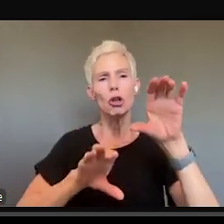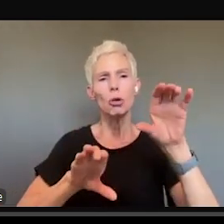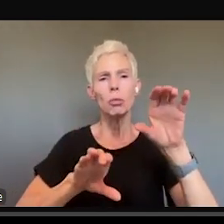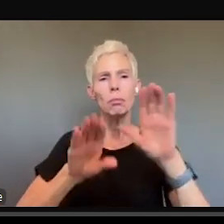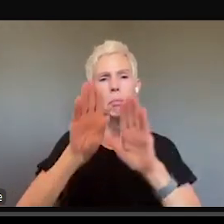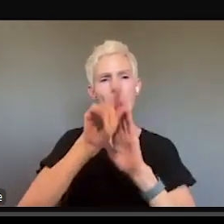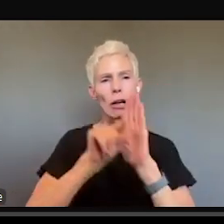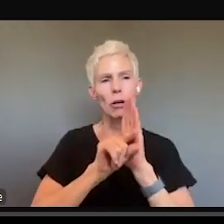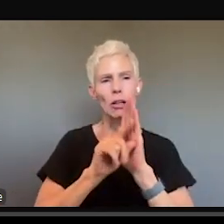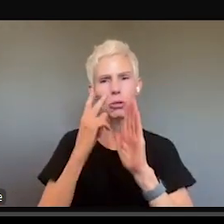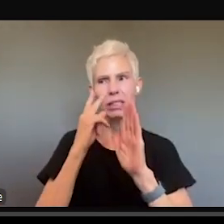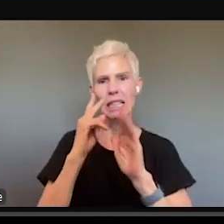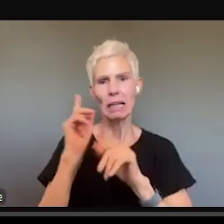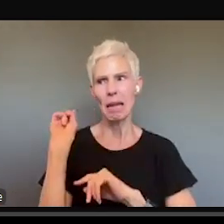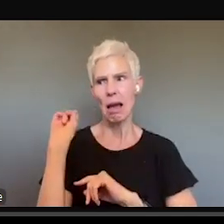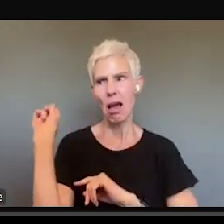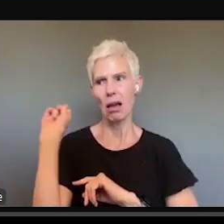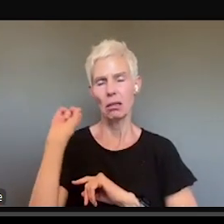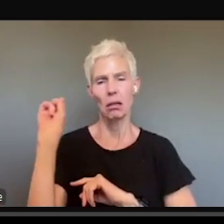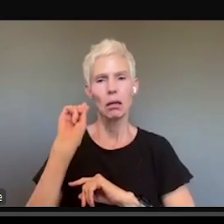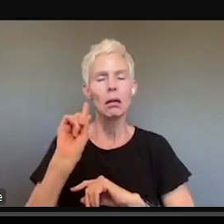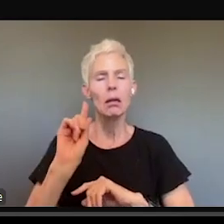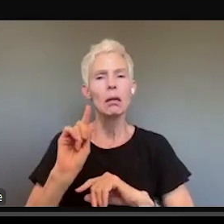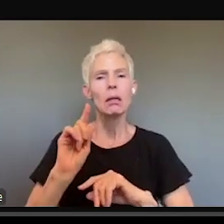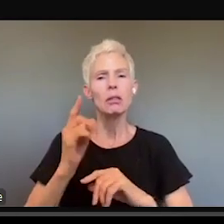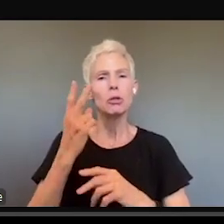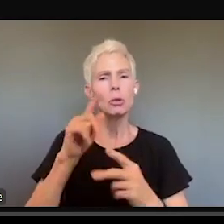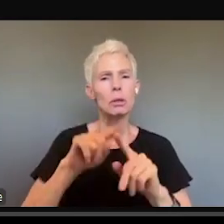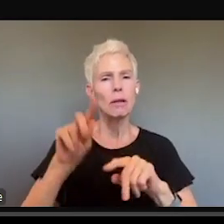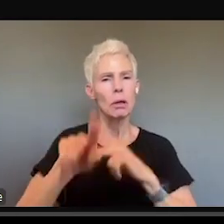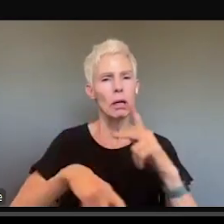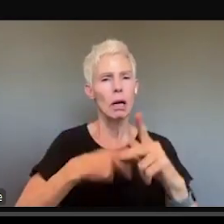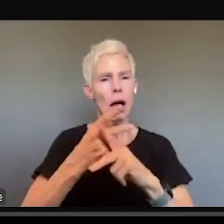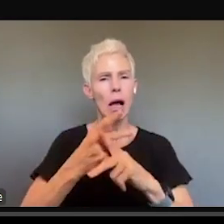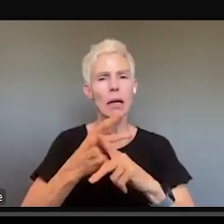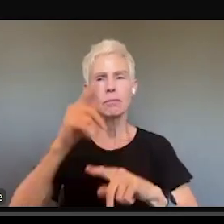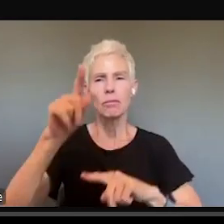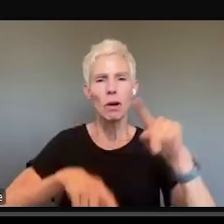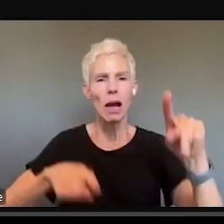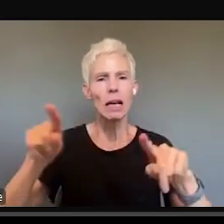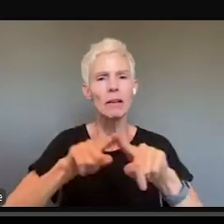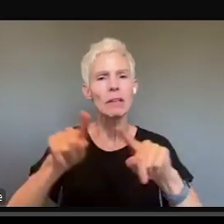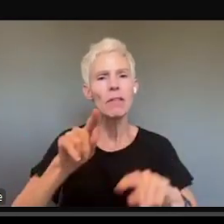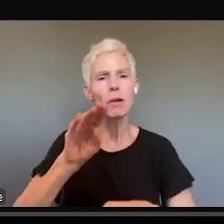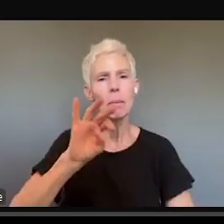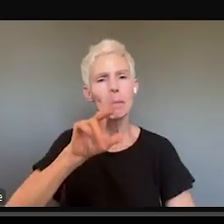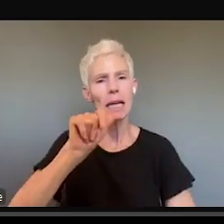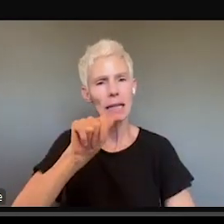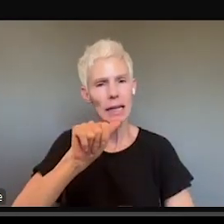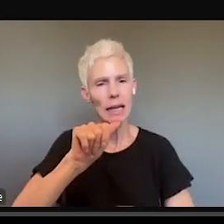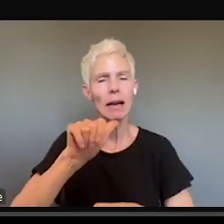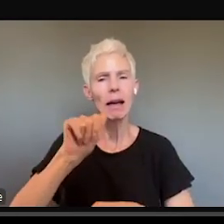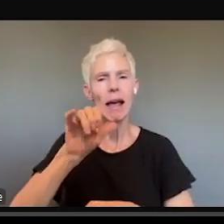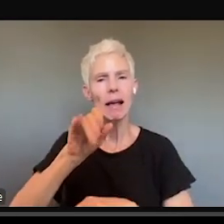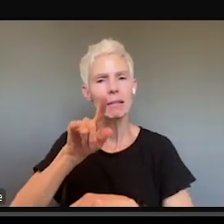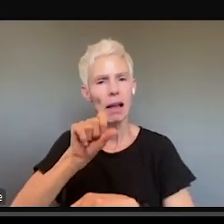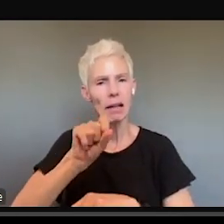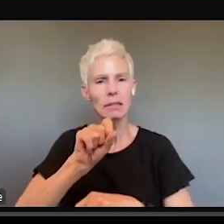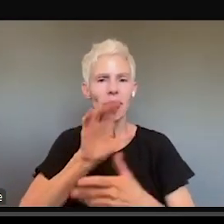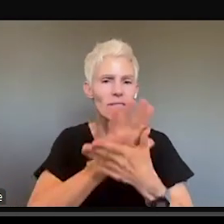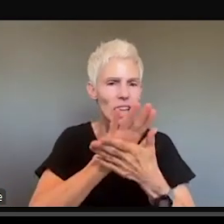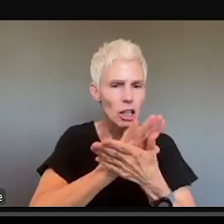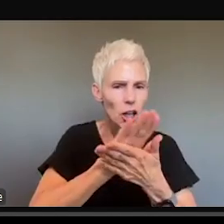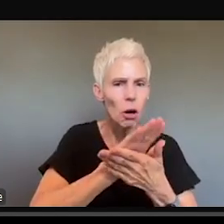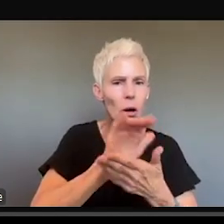different kinds. We have a wide variety of social media assets, including video assets,